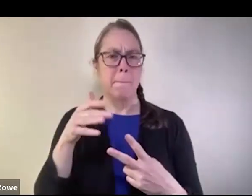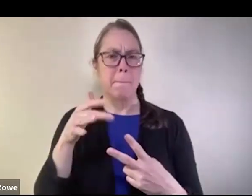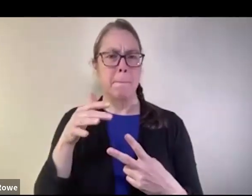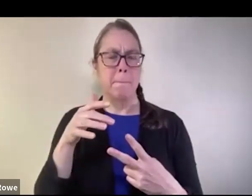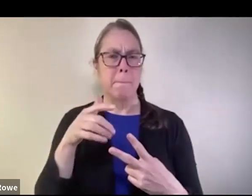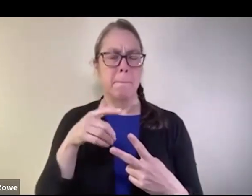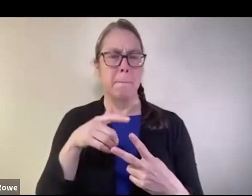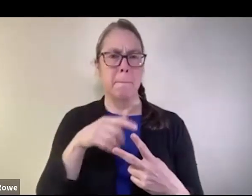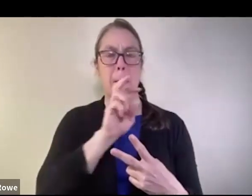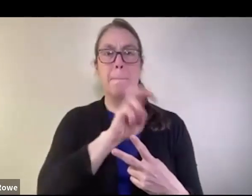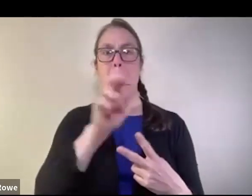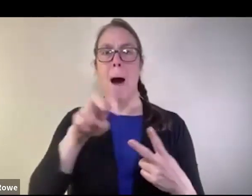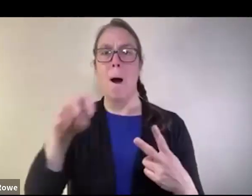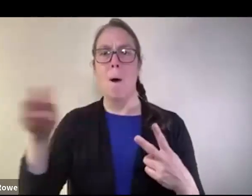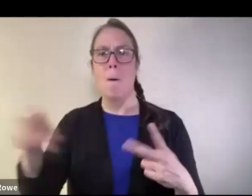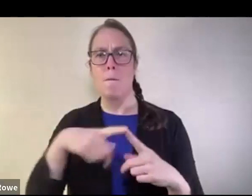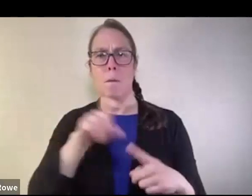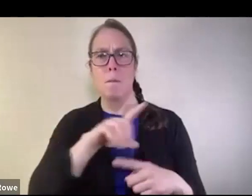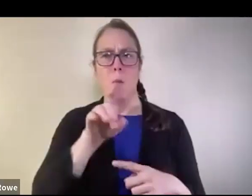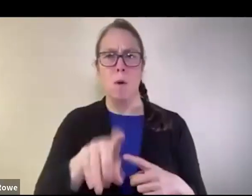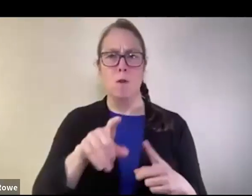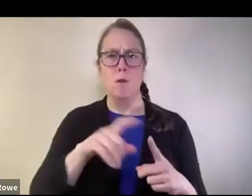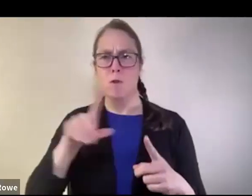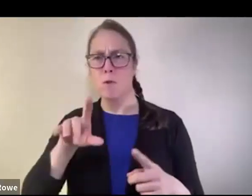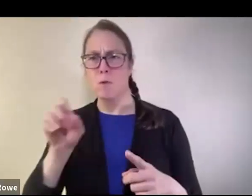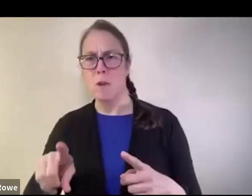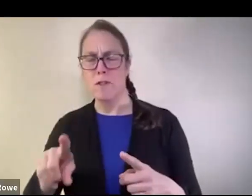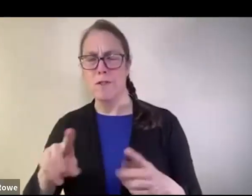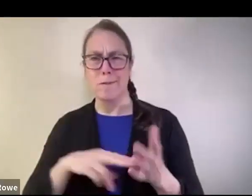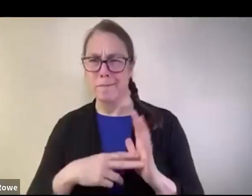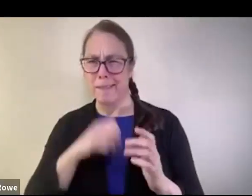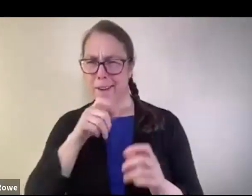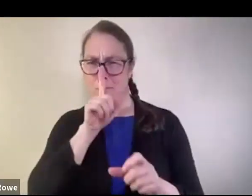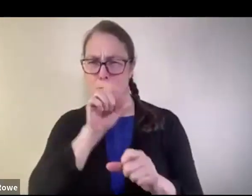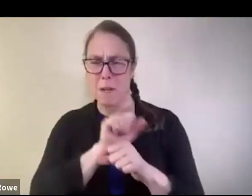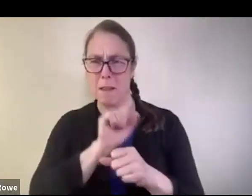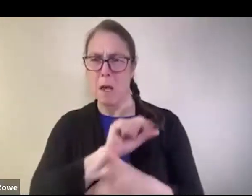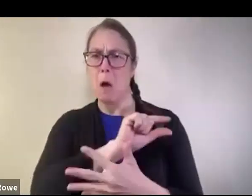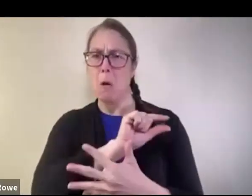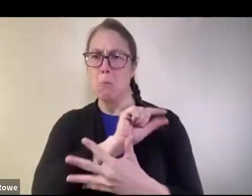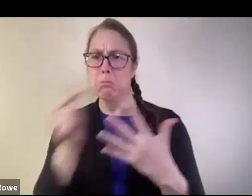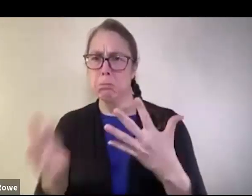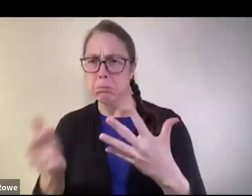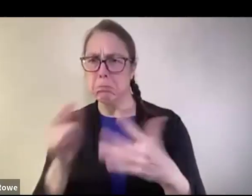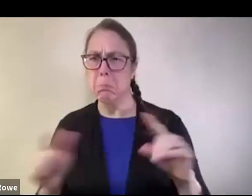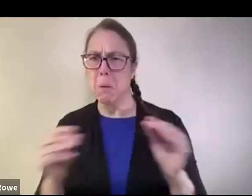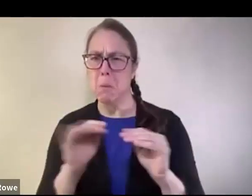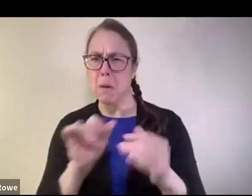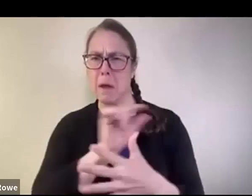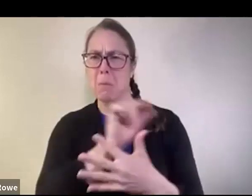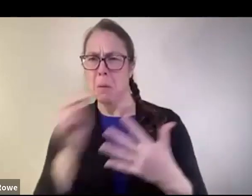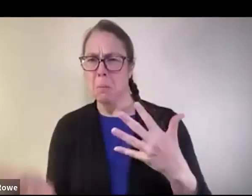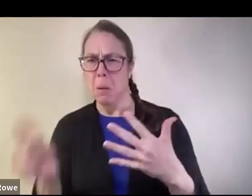question to question, not really in any specific order. And so we were quite